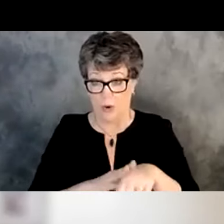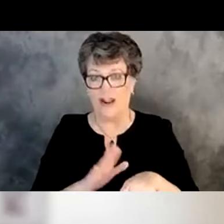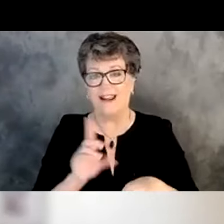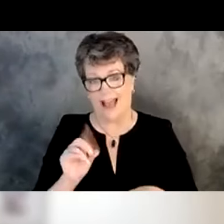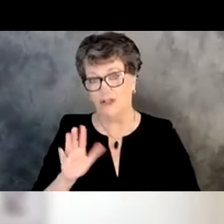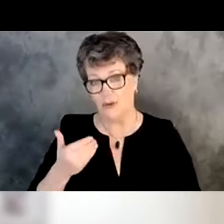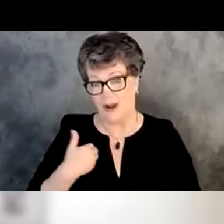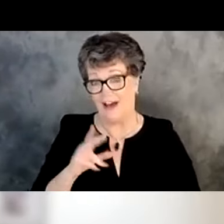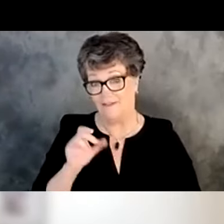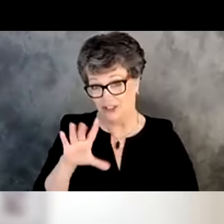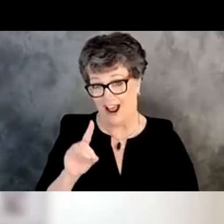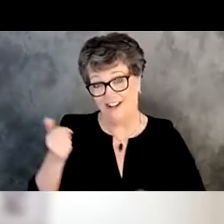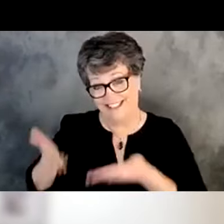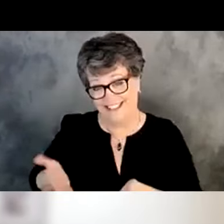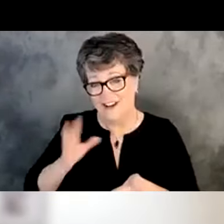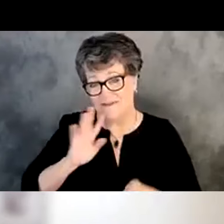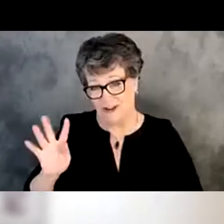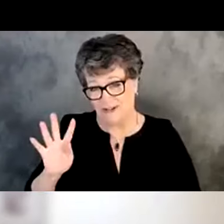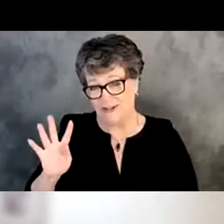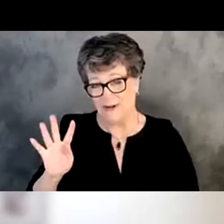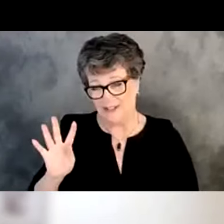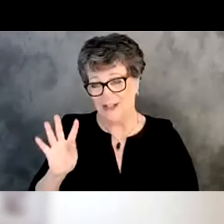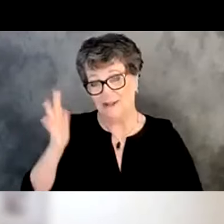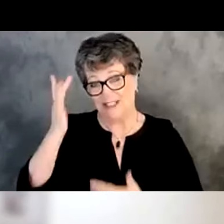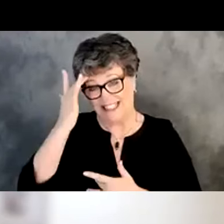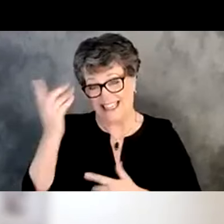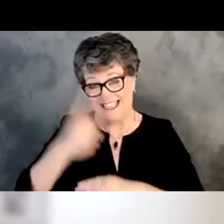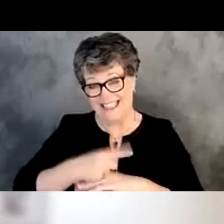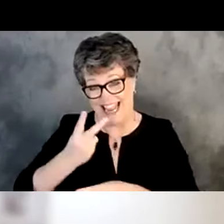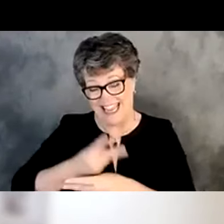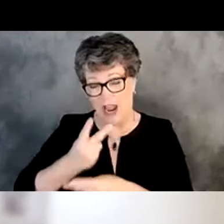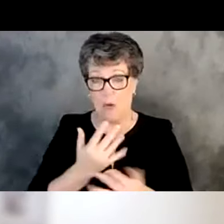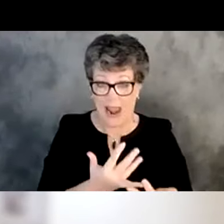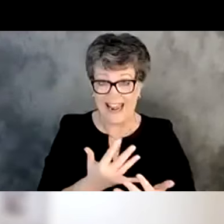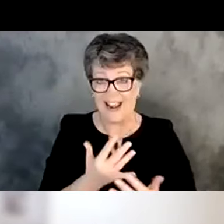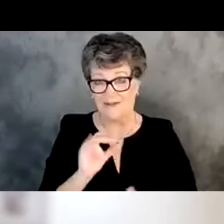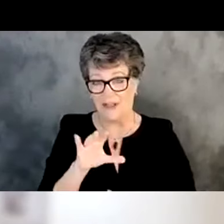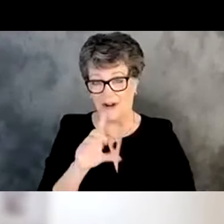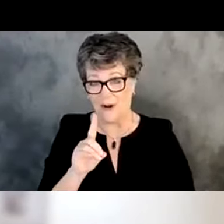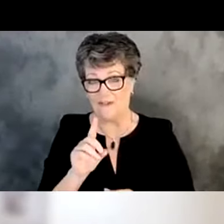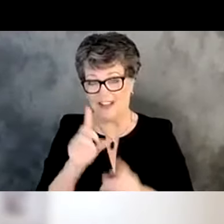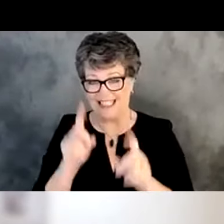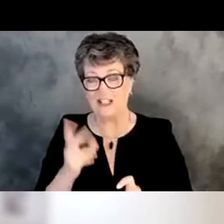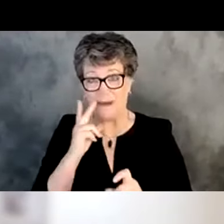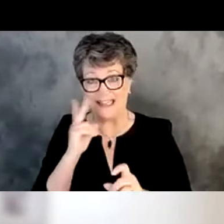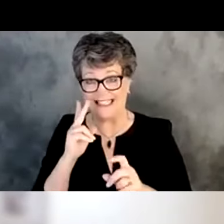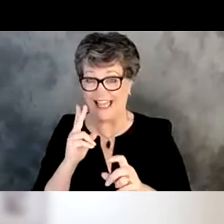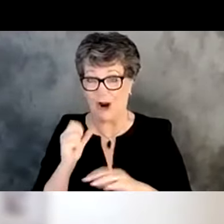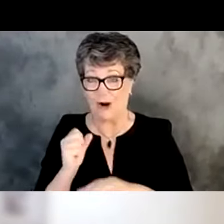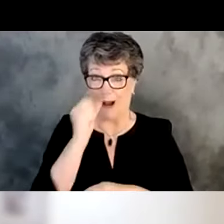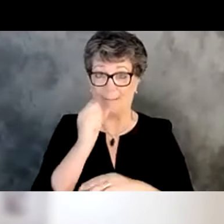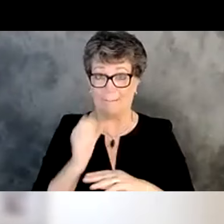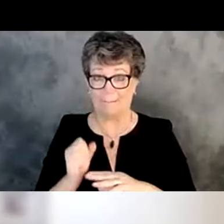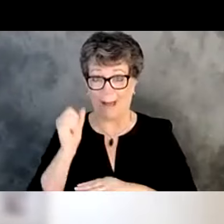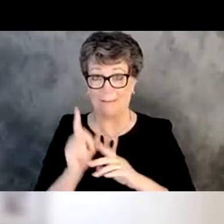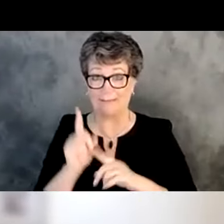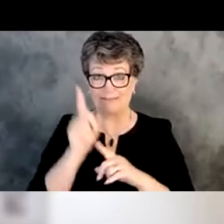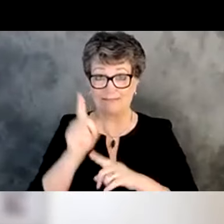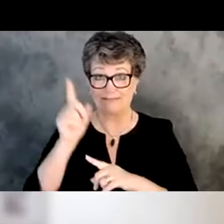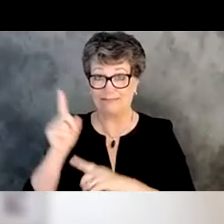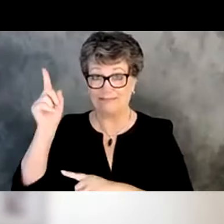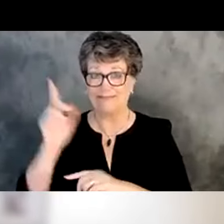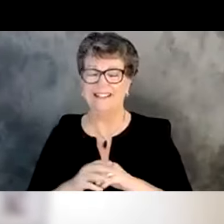a child, 4 years old, who is sick from daycare, actually waiting their COVID test. So you might see her pop in and out of the screen here, but we'll do our